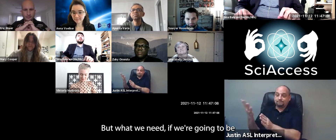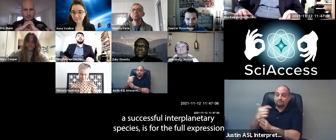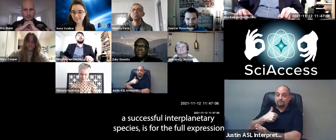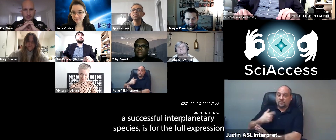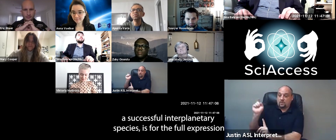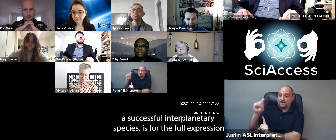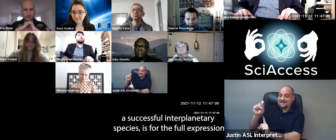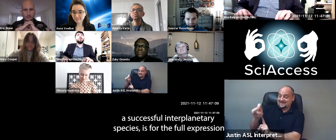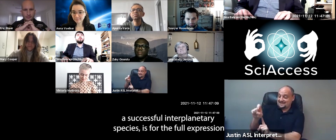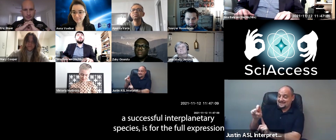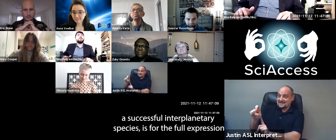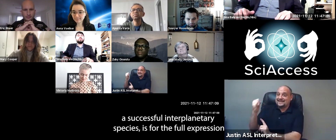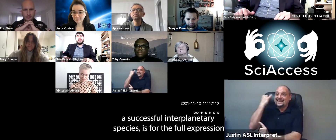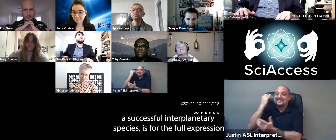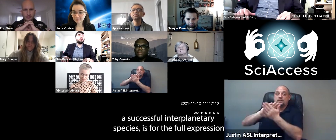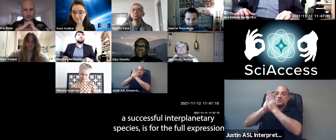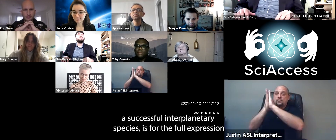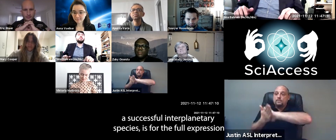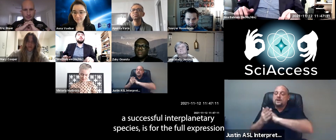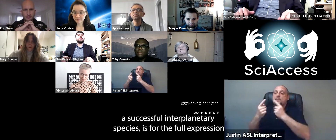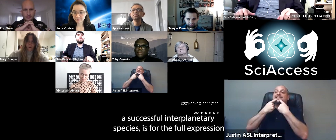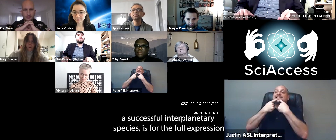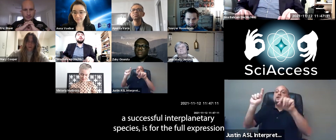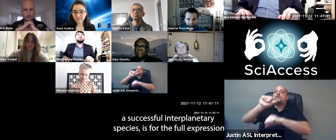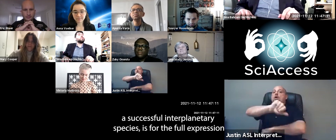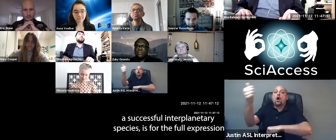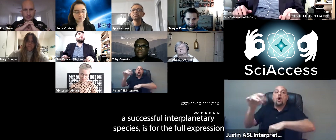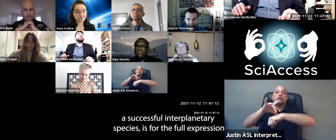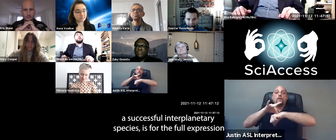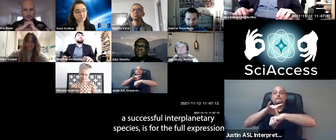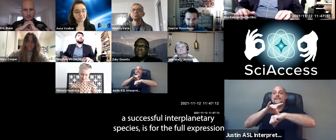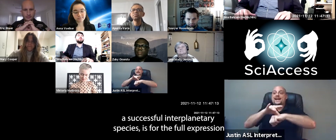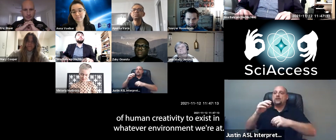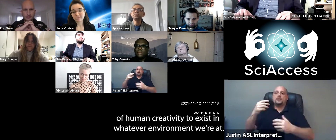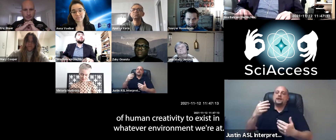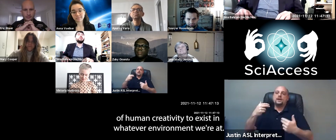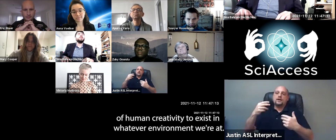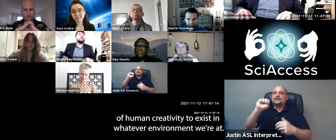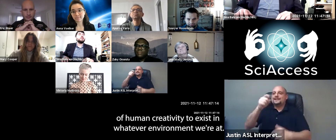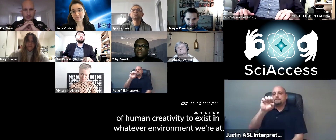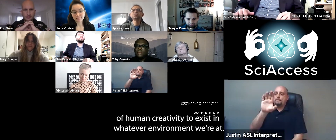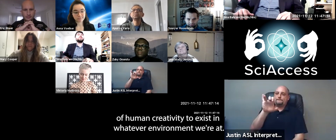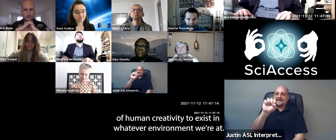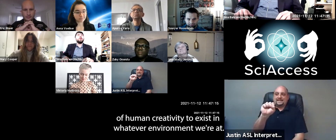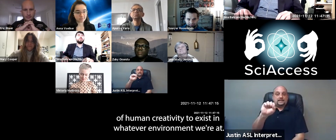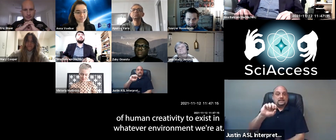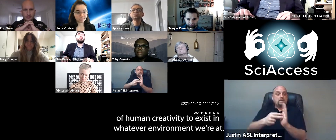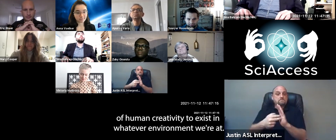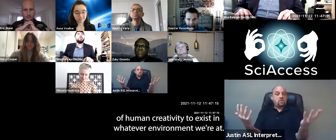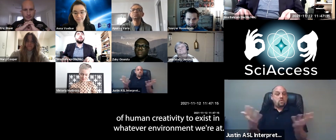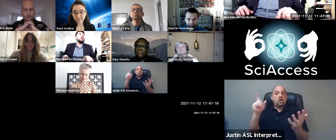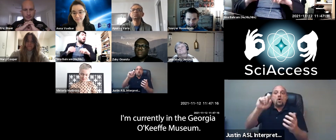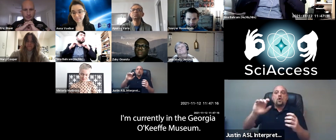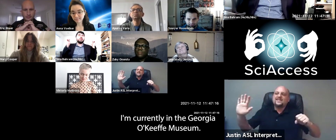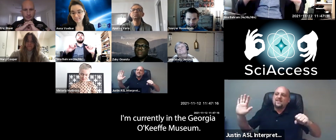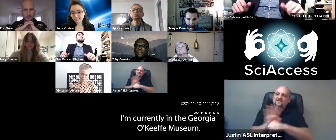to be a successful interplanetary species is for the full expression of human creativity to exist in whatever environment